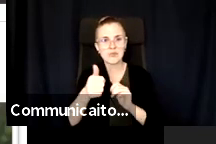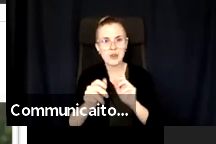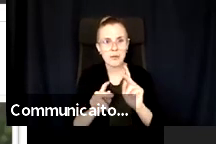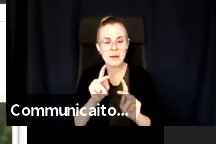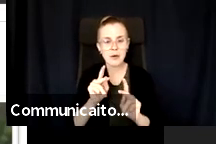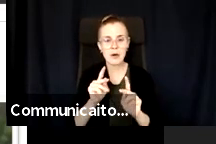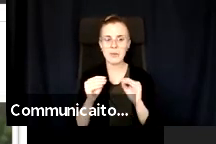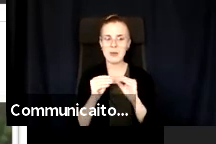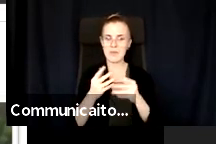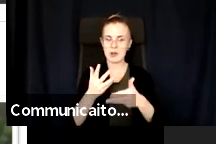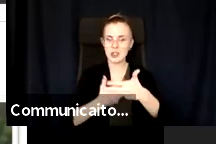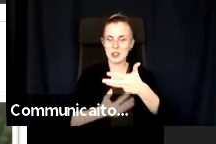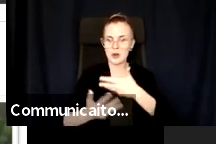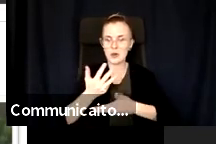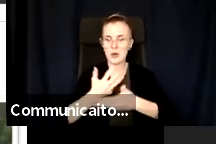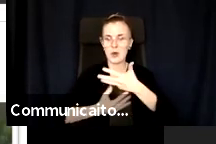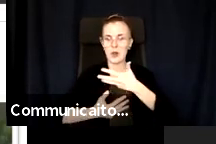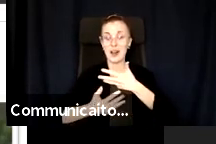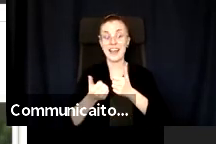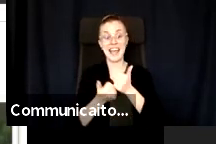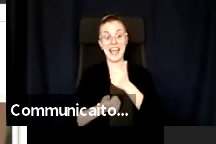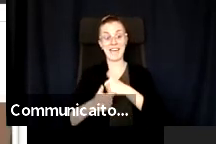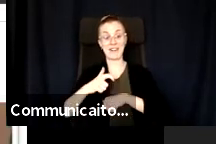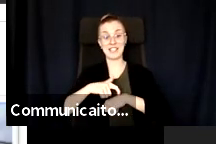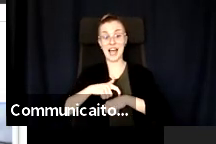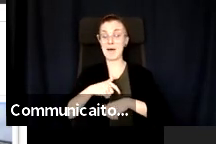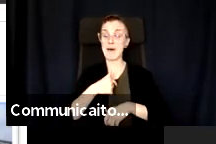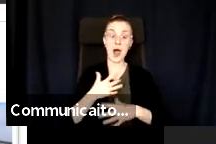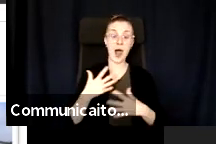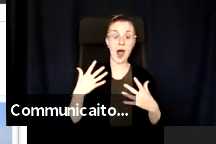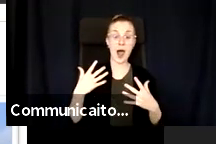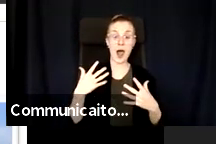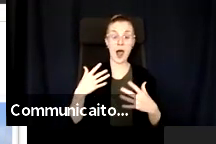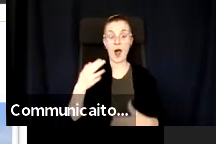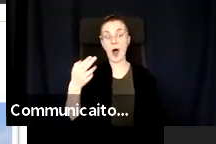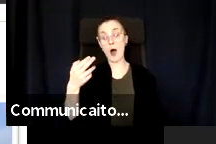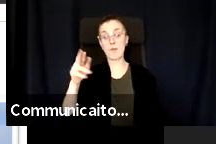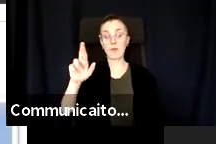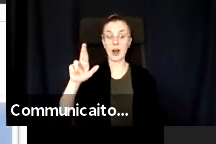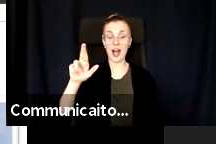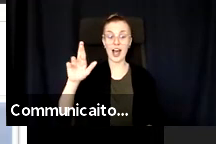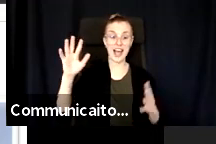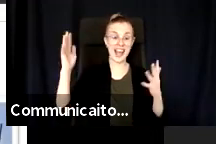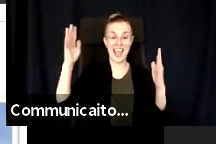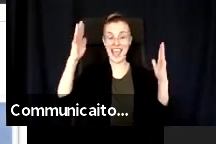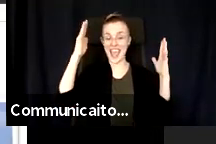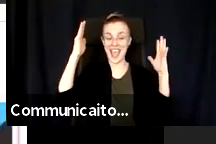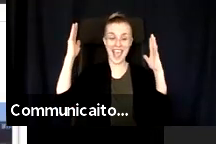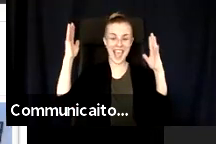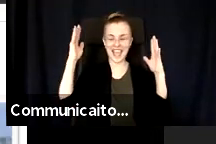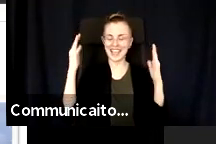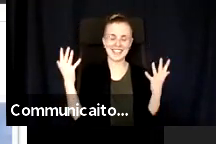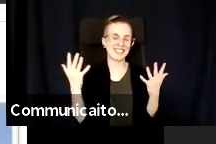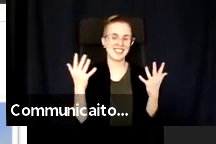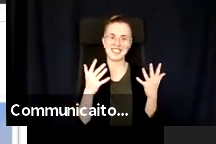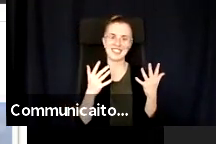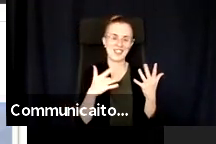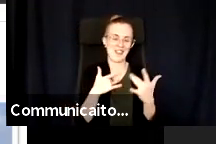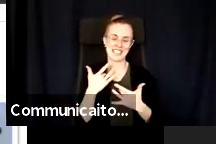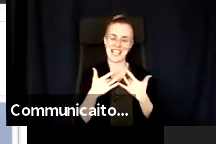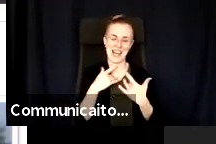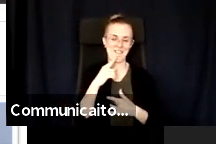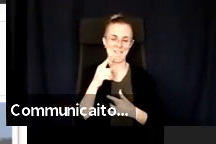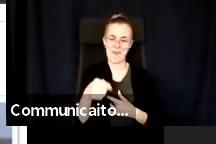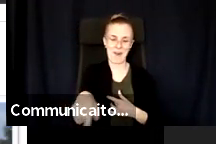social. Every time they come across that plate, and I got a home run, you can't help but just be excited for them because they are